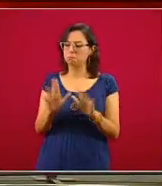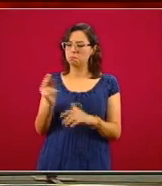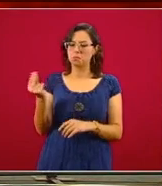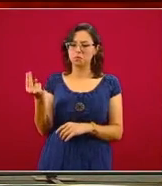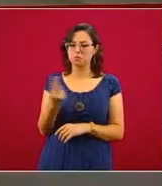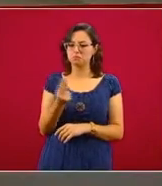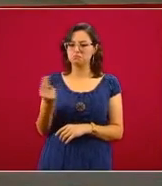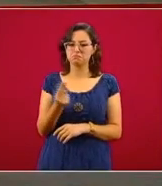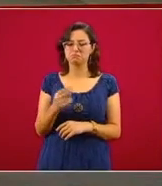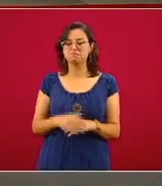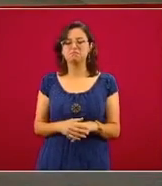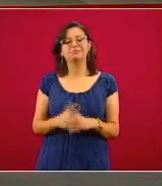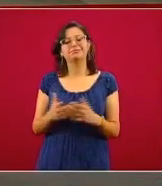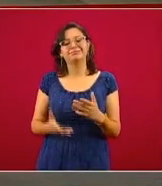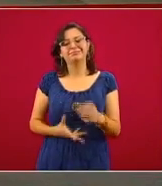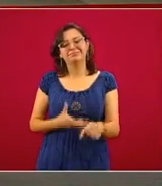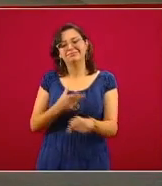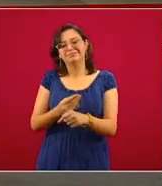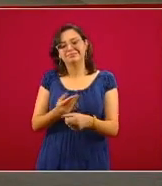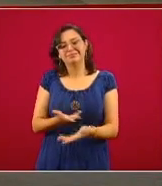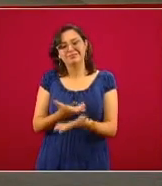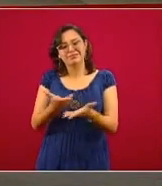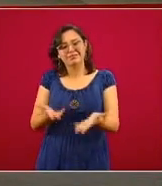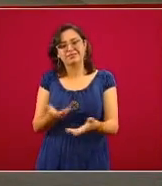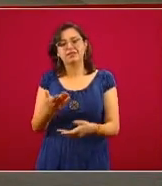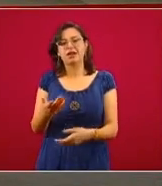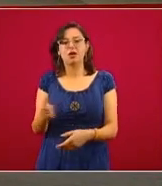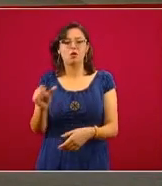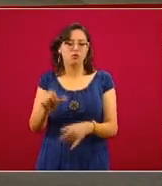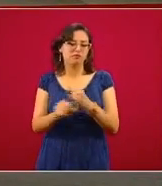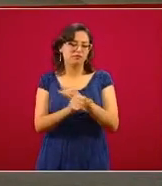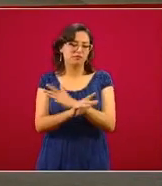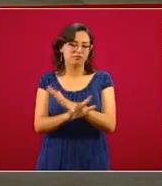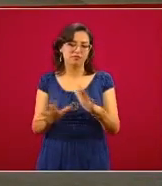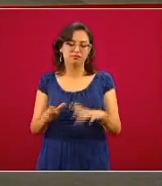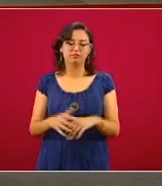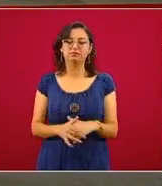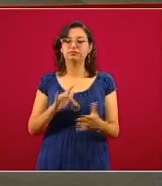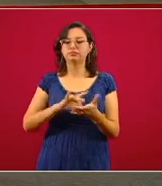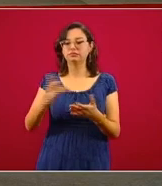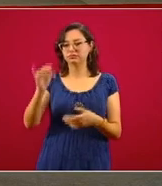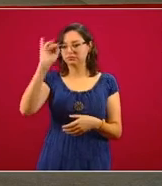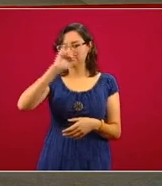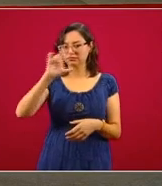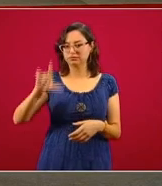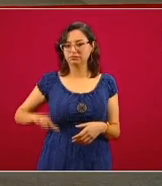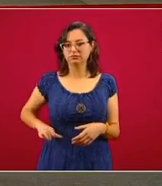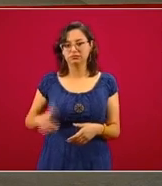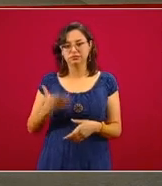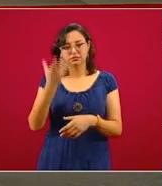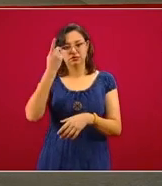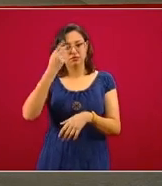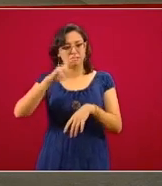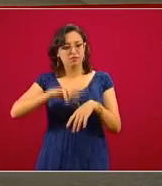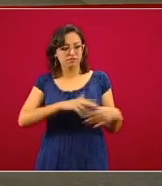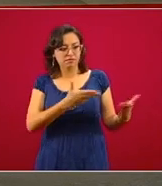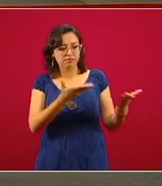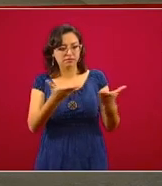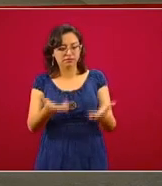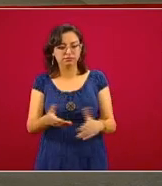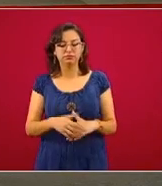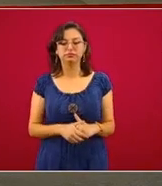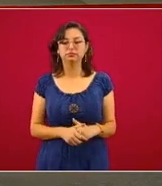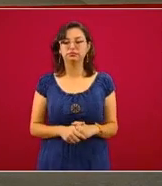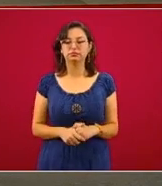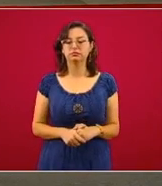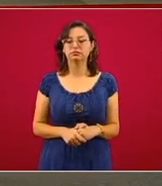lo que That's what we wanted queríamos to comentarles let el you día all de hoy. know Muchas today. gracias. Thank you. Muchas gracias, Thank you so gobierno. much, Governor Shane Ingeniero Baum. director. Muchas gracias.